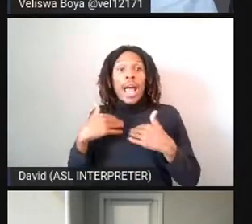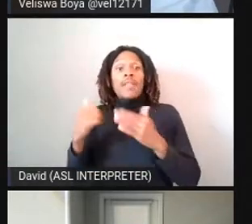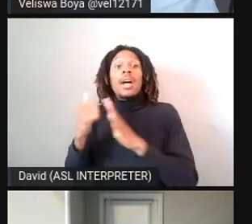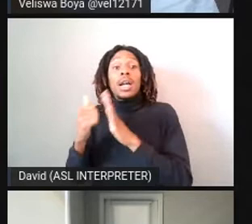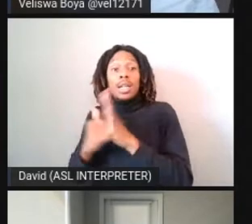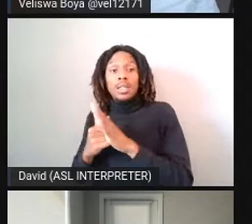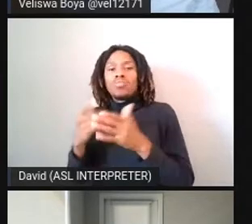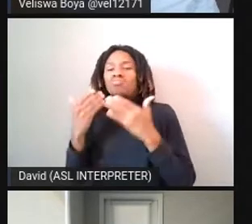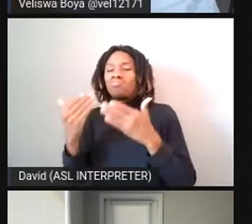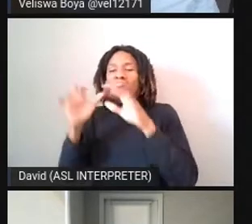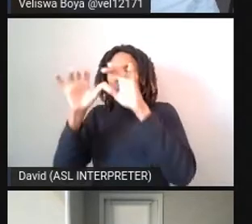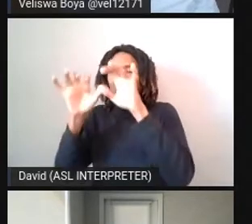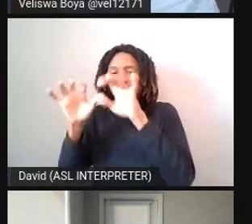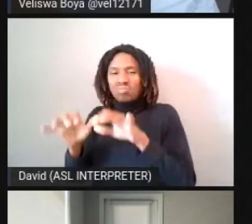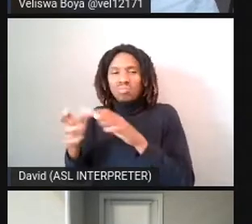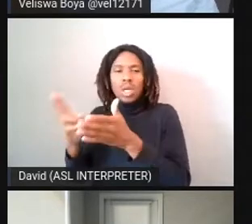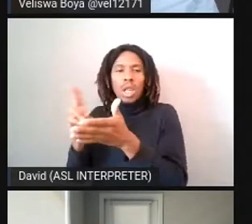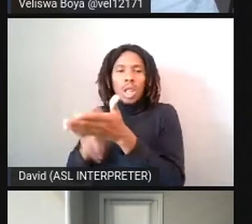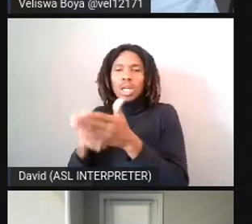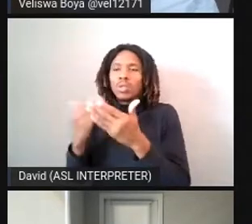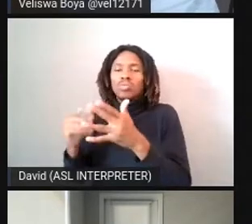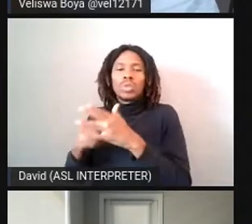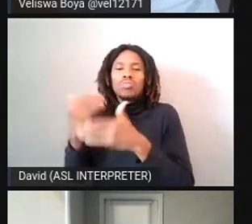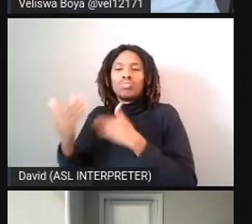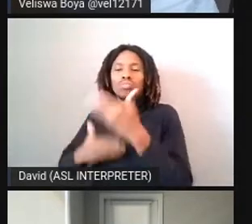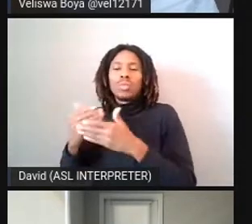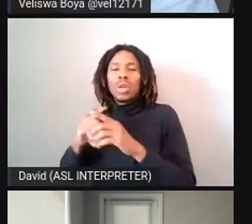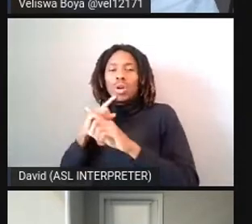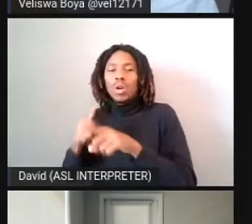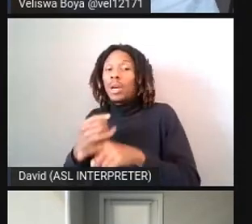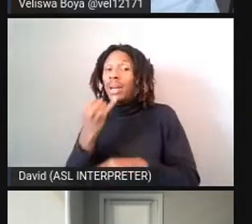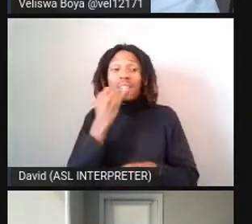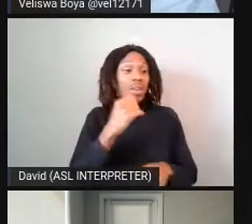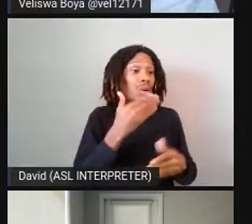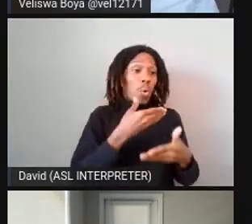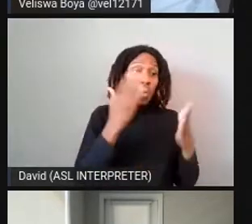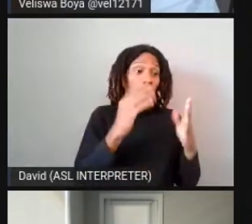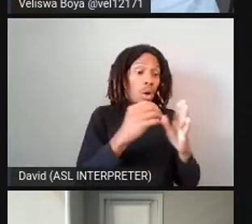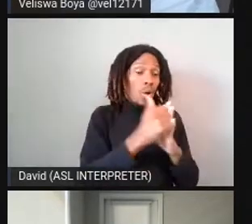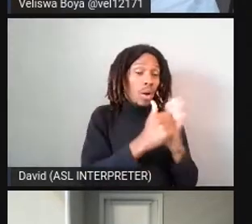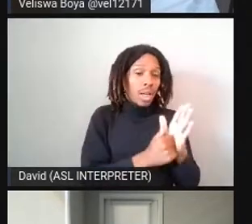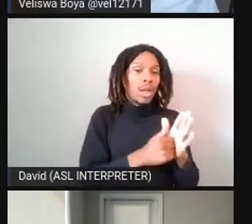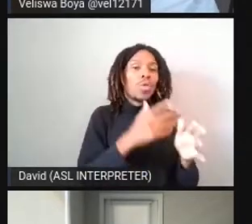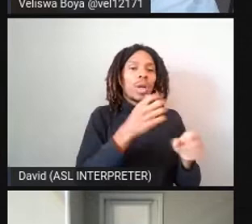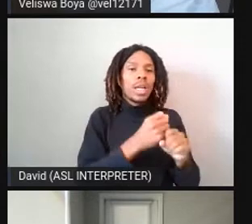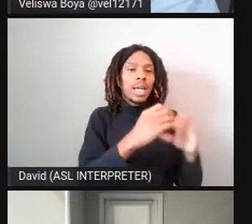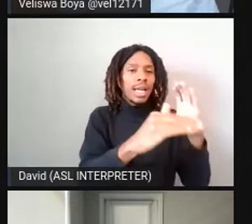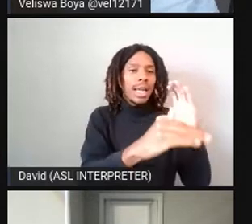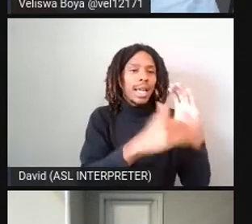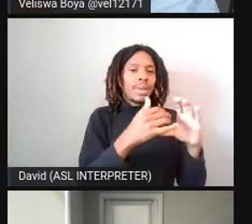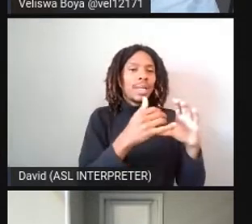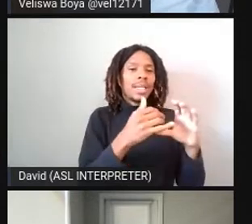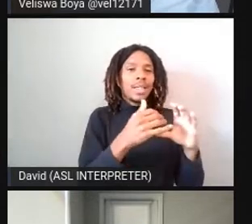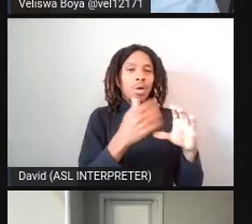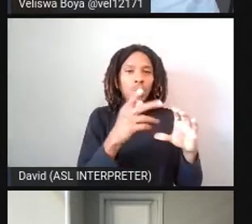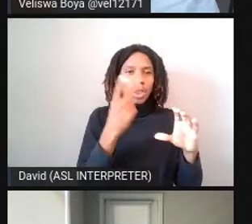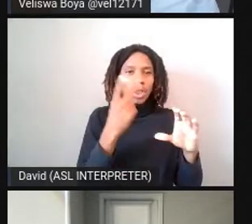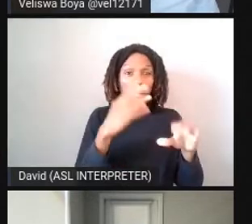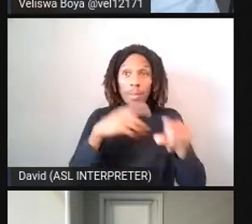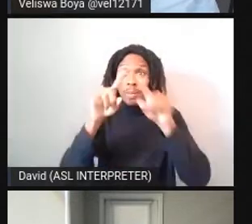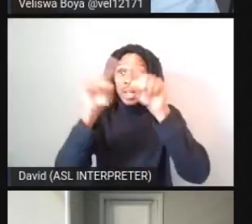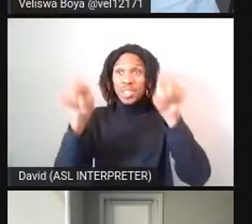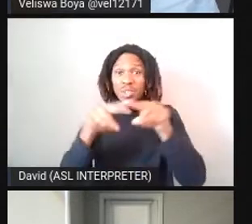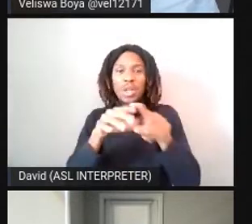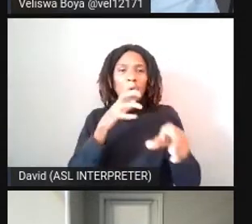you can log in and start the order. But if you do not have it, you're going to get an email similar to what you see on my